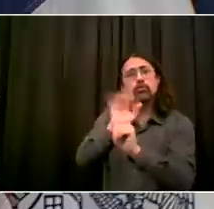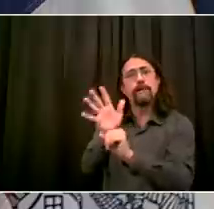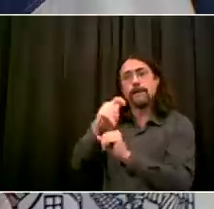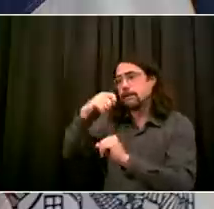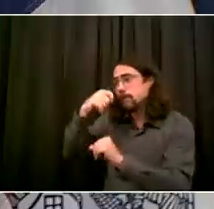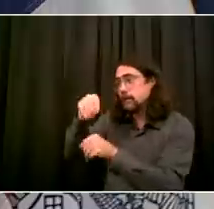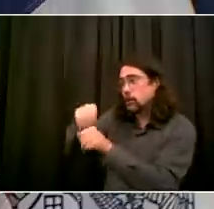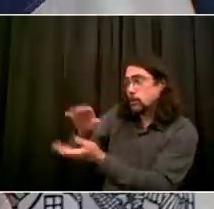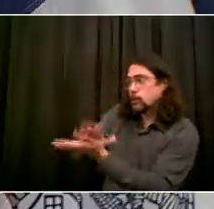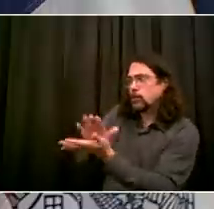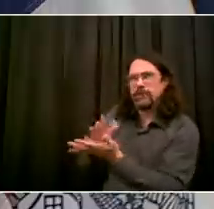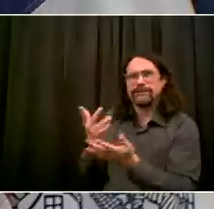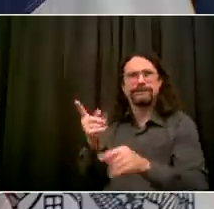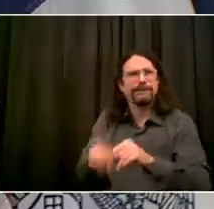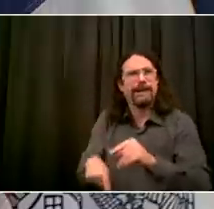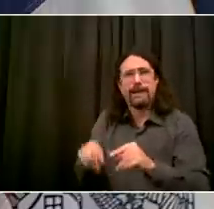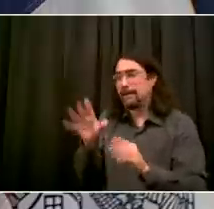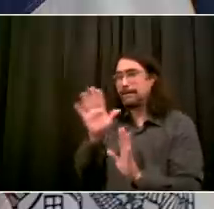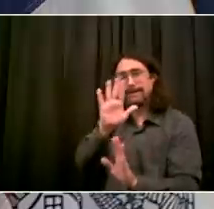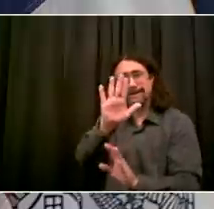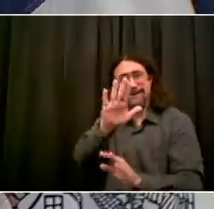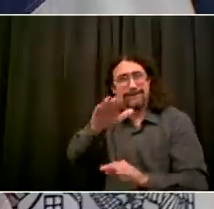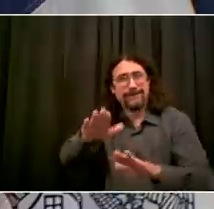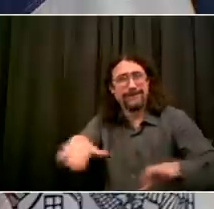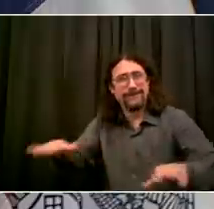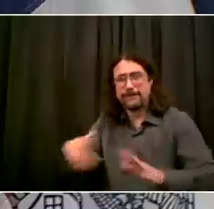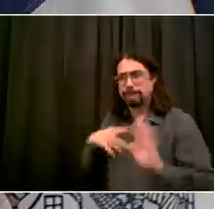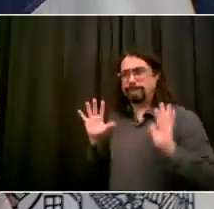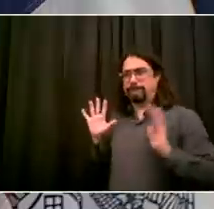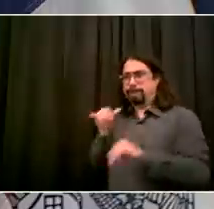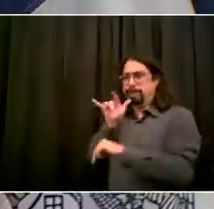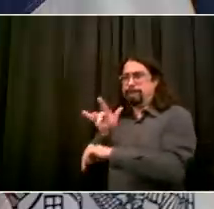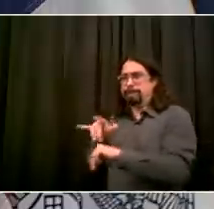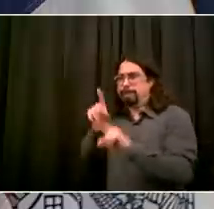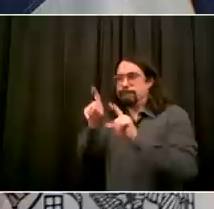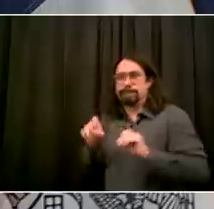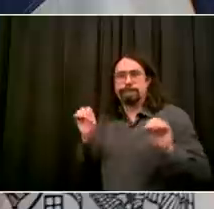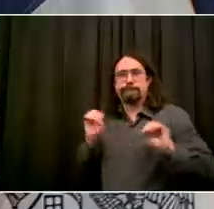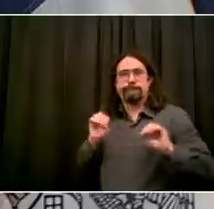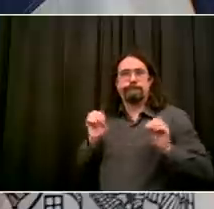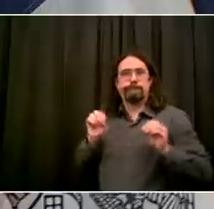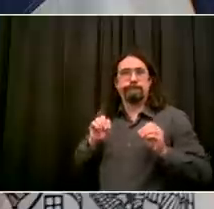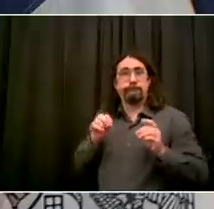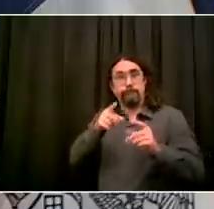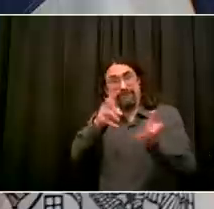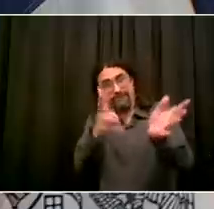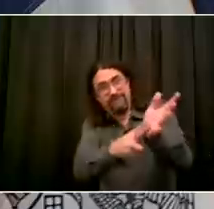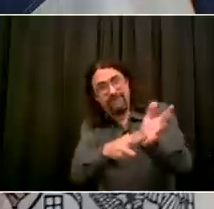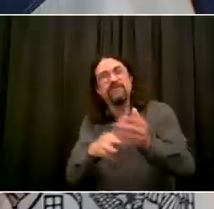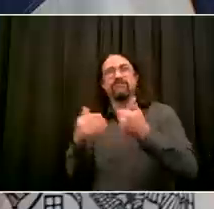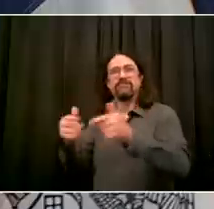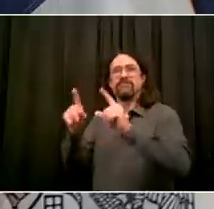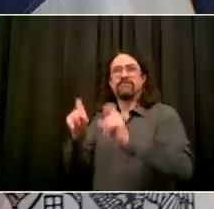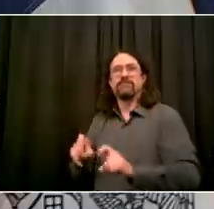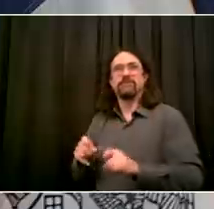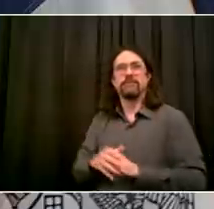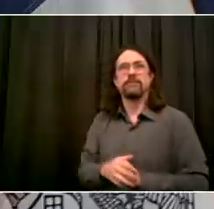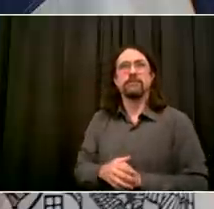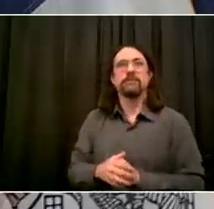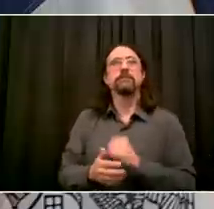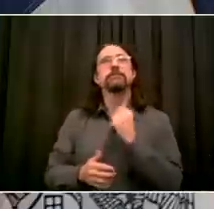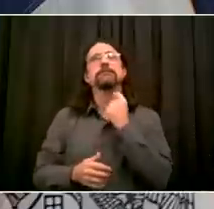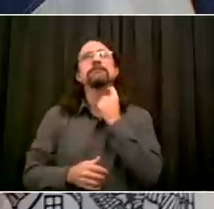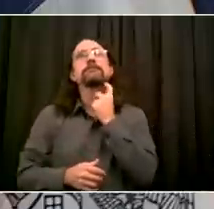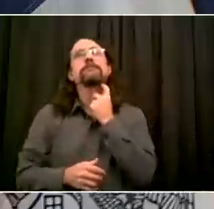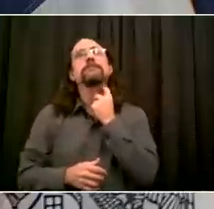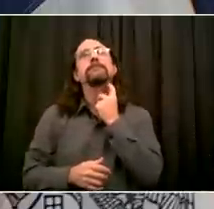month. Certain children some month, other children another month. But whenever there is a test of your child, you'll get those results quickly. And that's important for